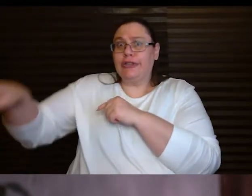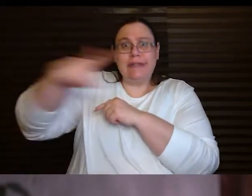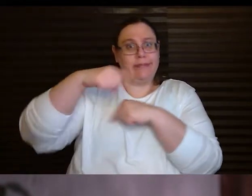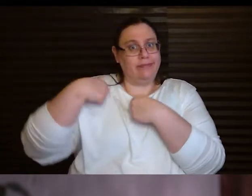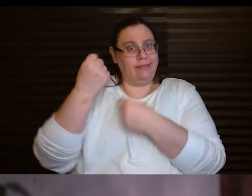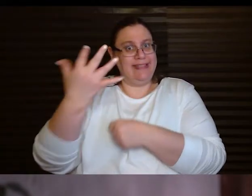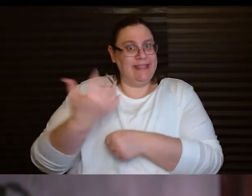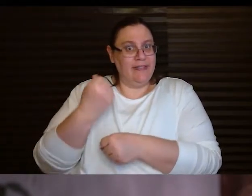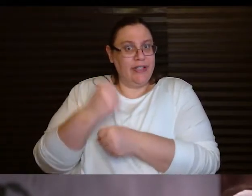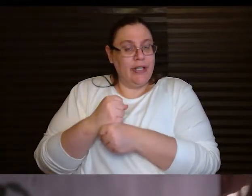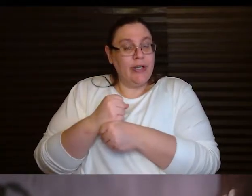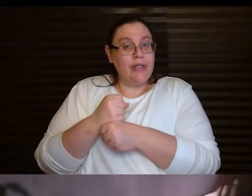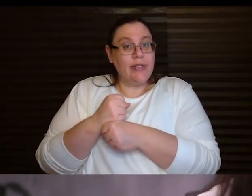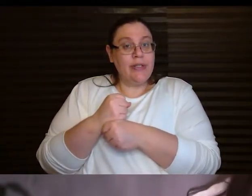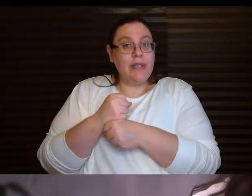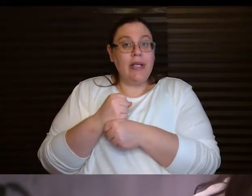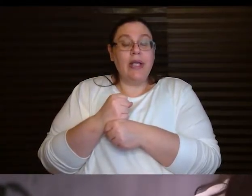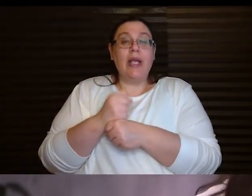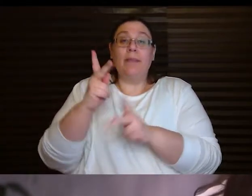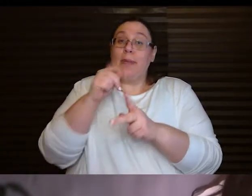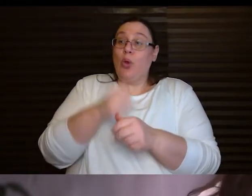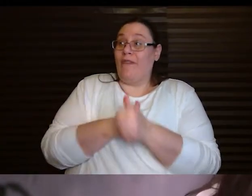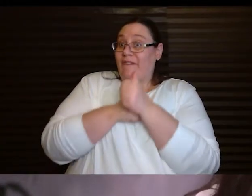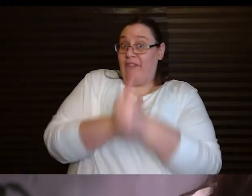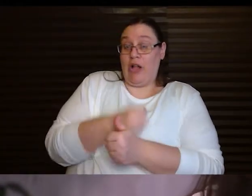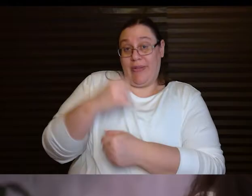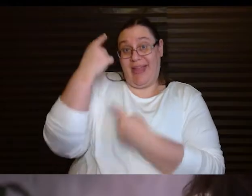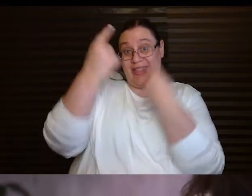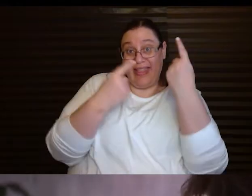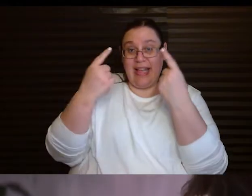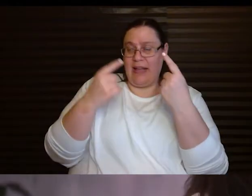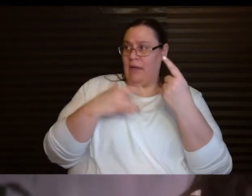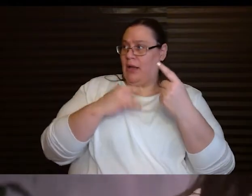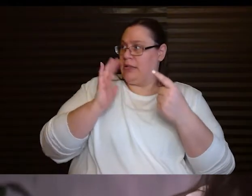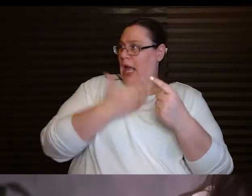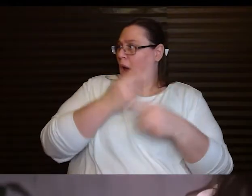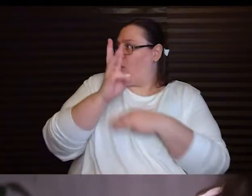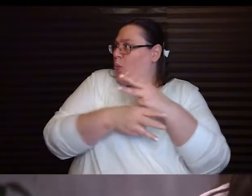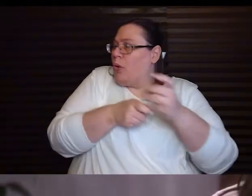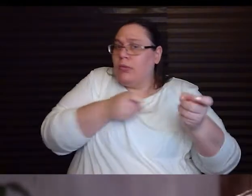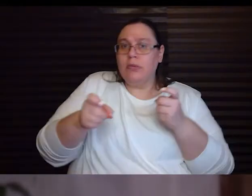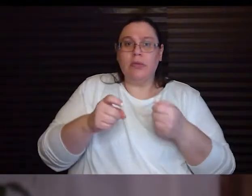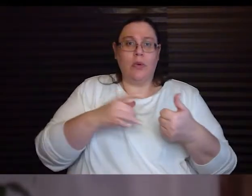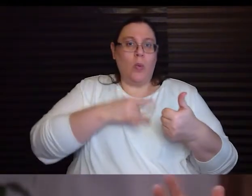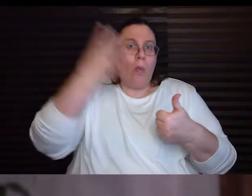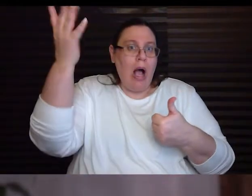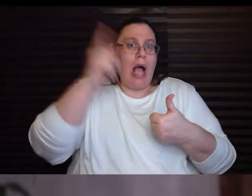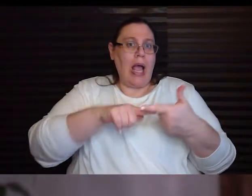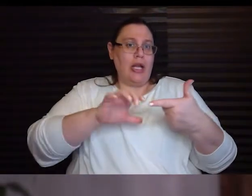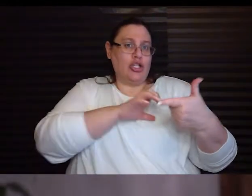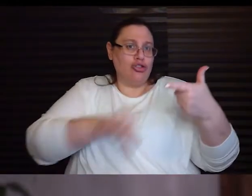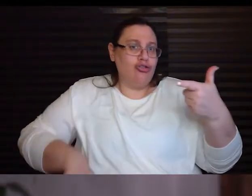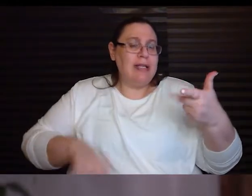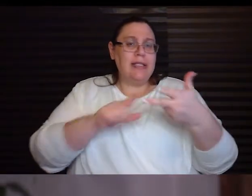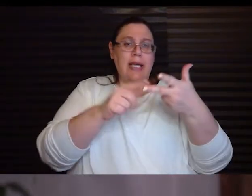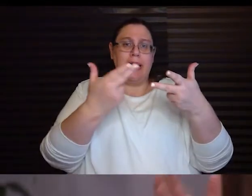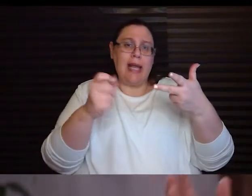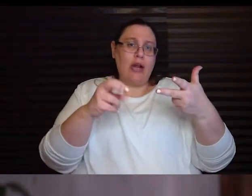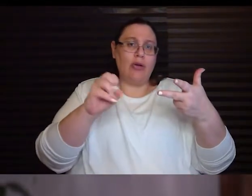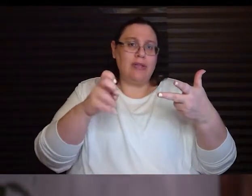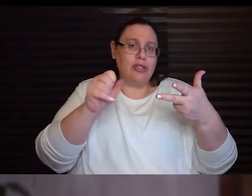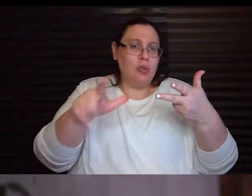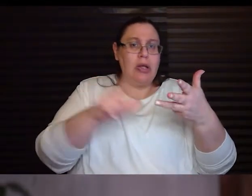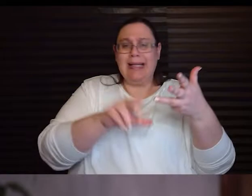years. Those who submit to this thinking see their world order, white, Christian, heterosexual,